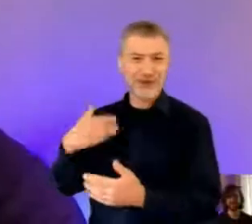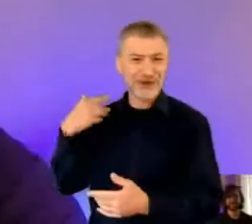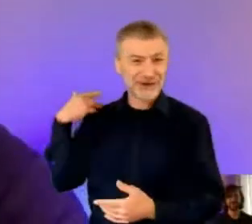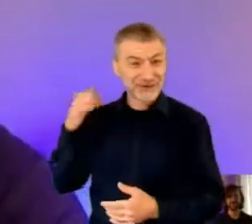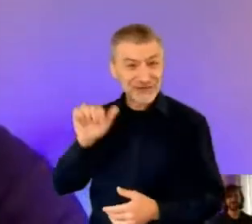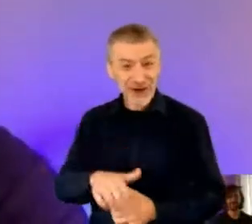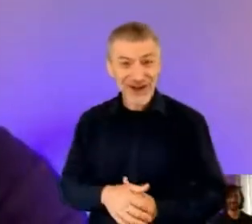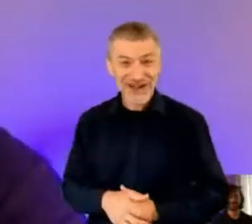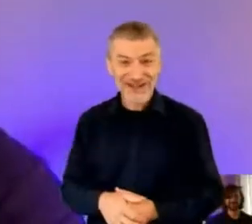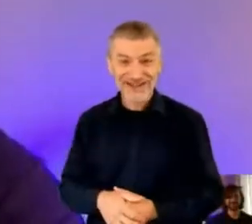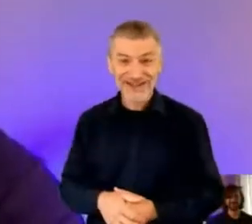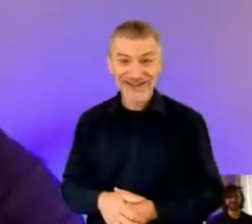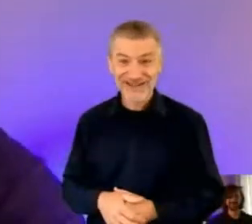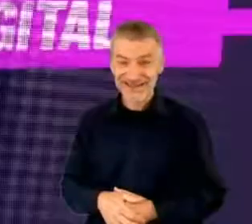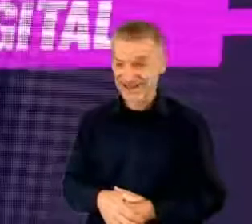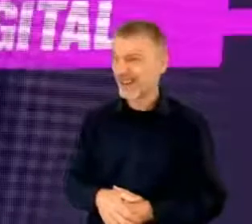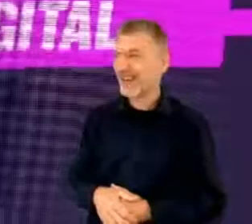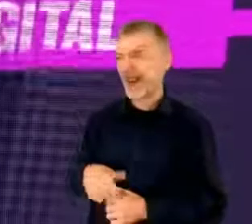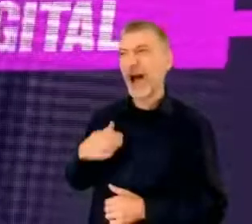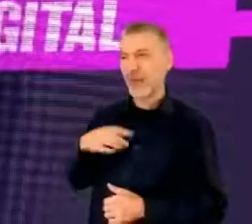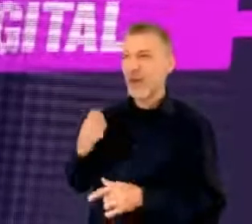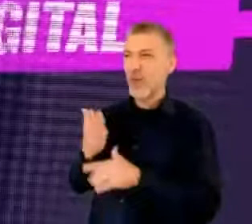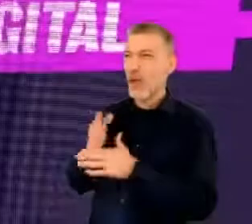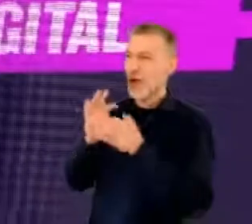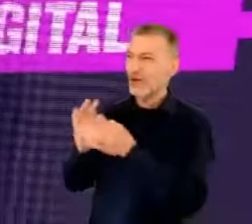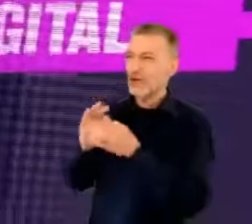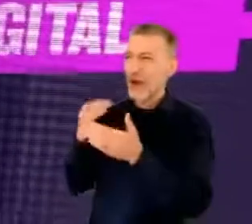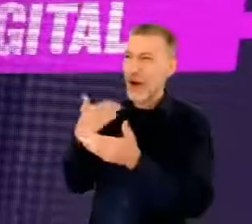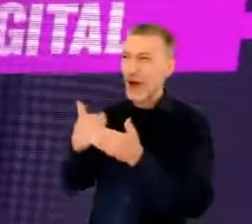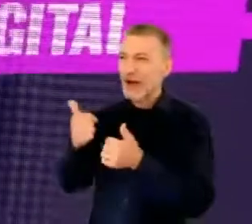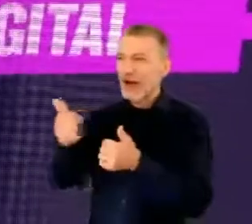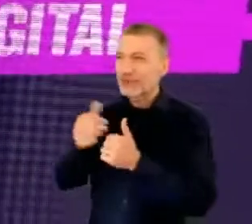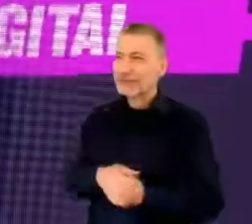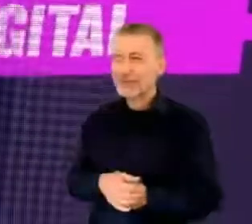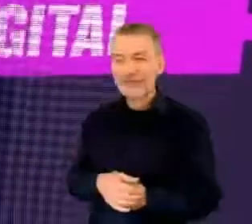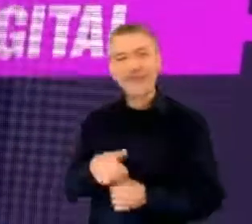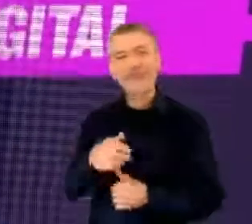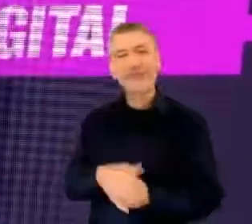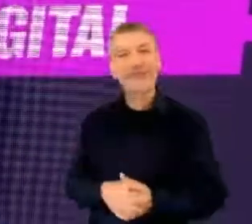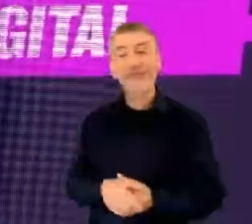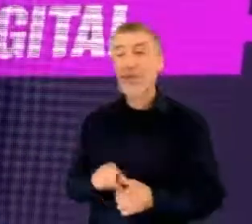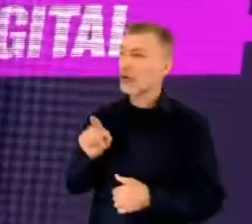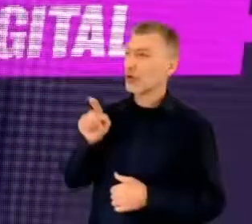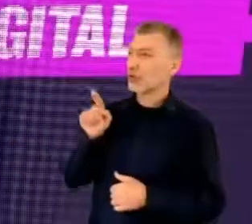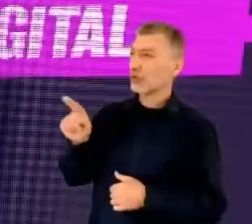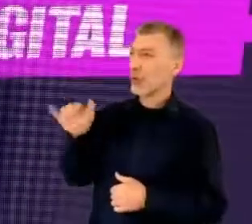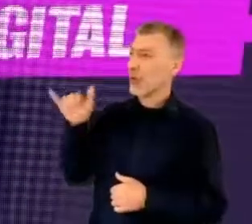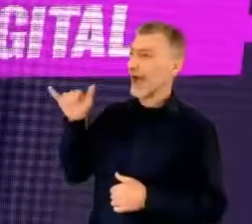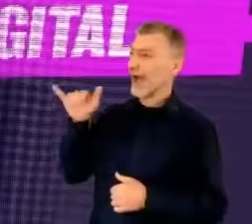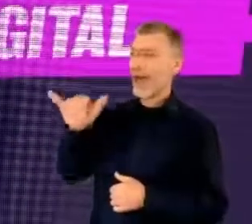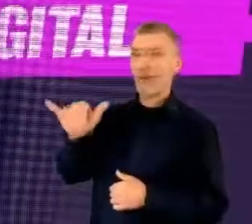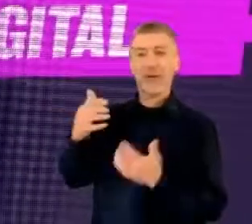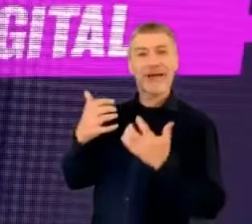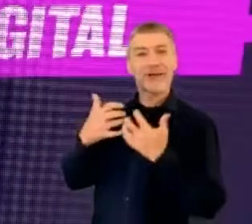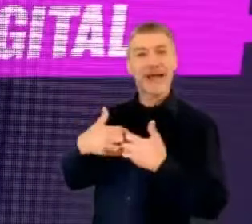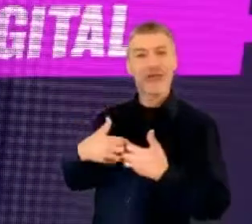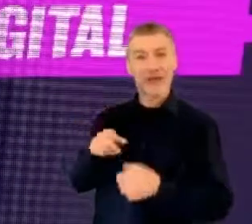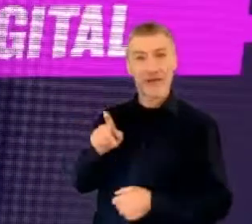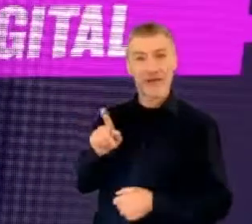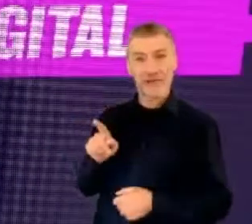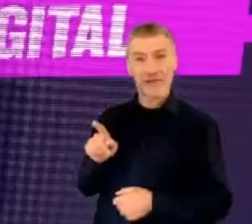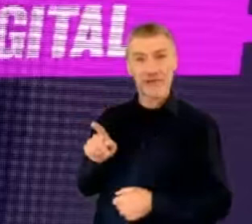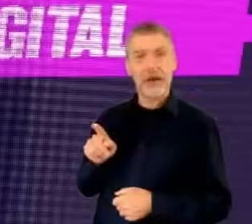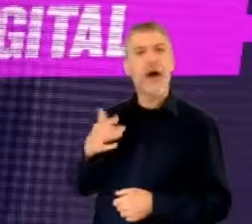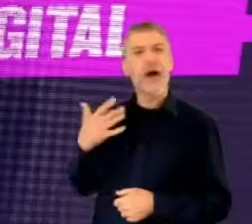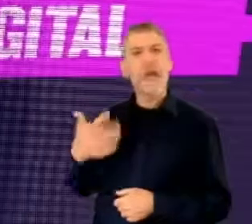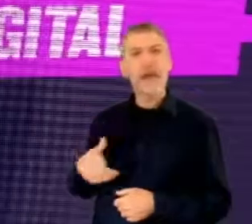Yes. Many years. Yeah, it's been really good to see you. It really is. Now, you are an aerospace engineer, and I know you've worked on some really